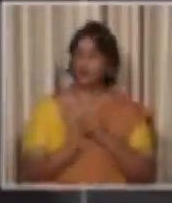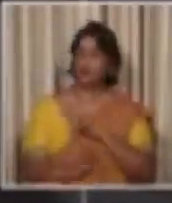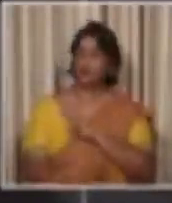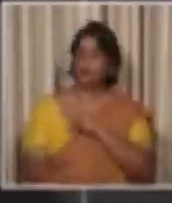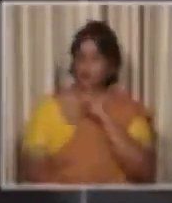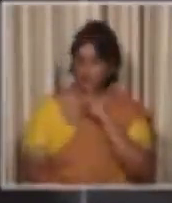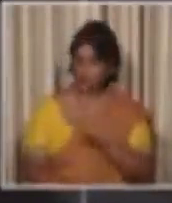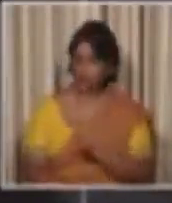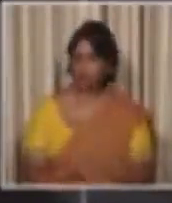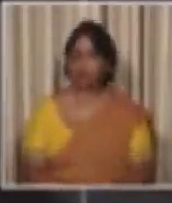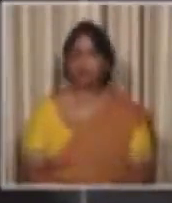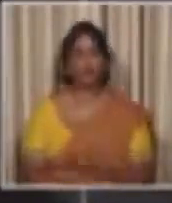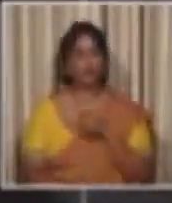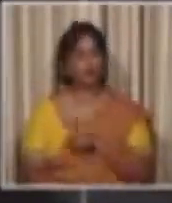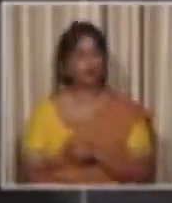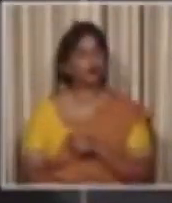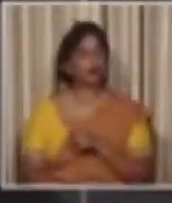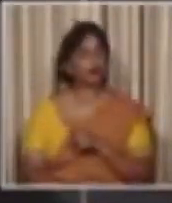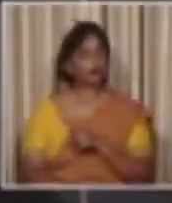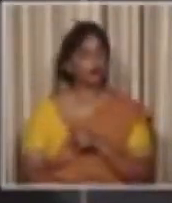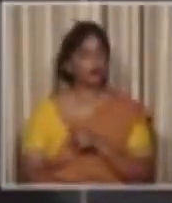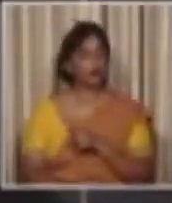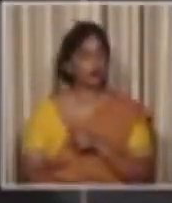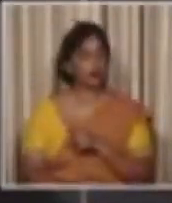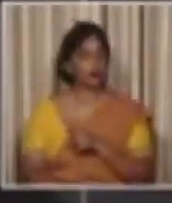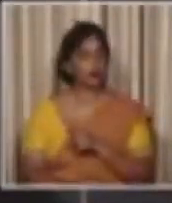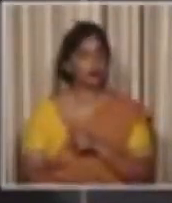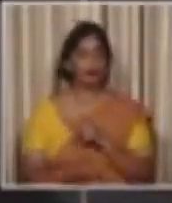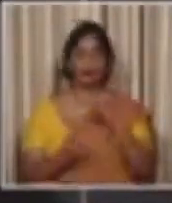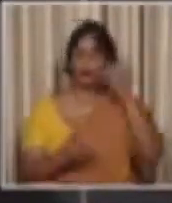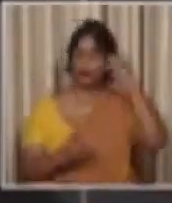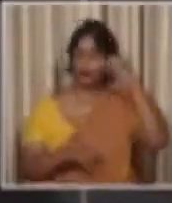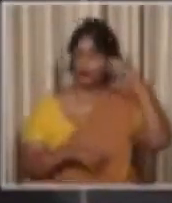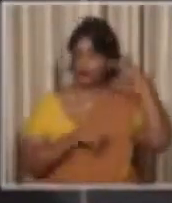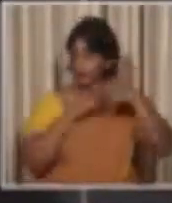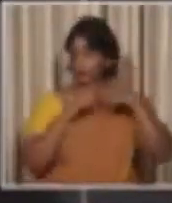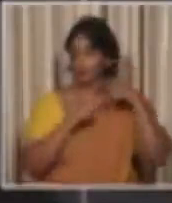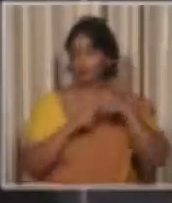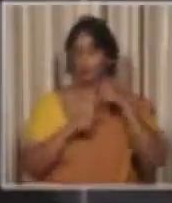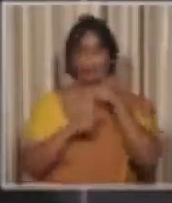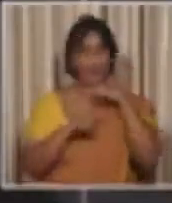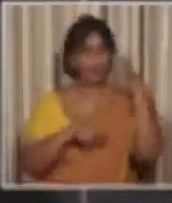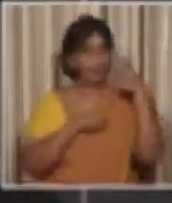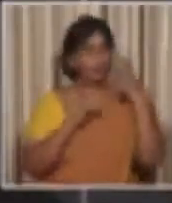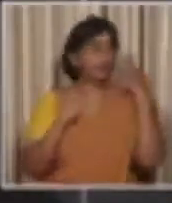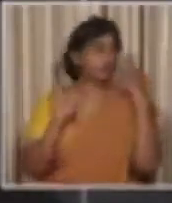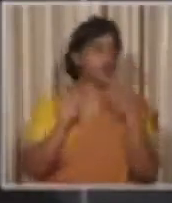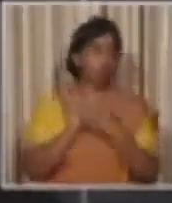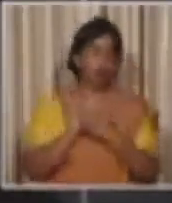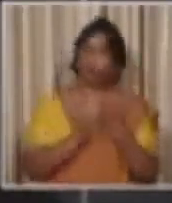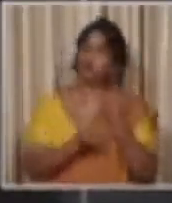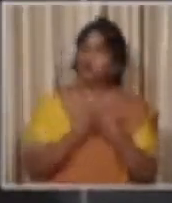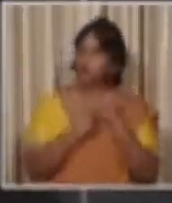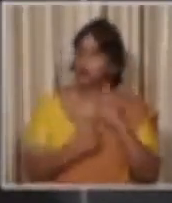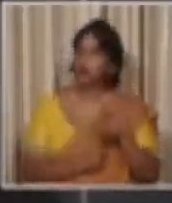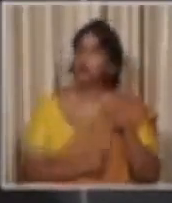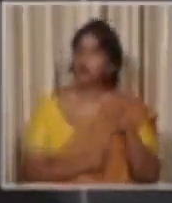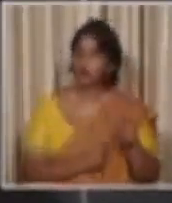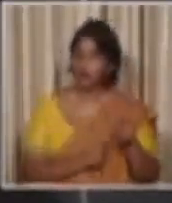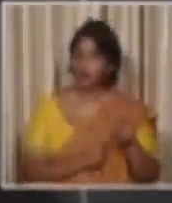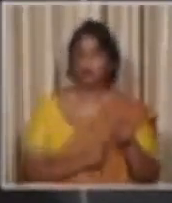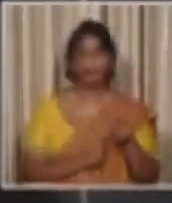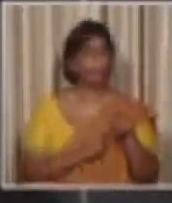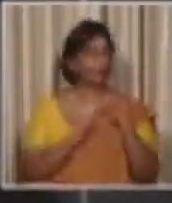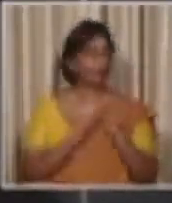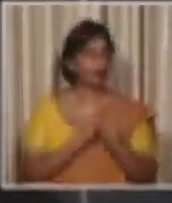done on the West Coast Power Plant, that how it was structured, why it was a failure, why it was bad, and to make a presentation